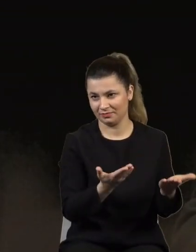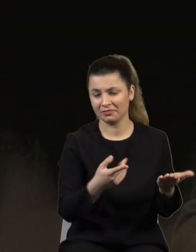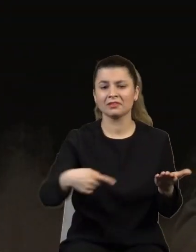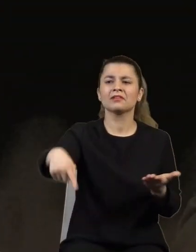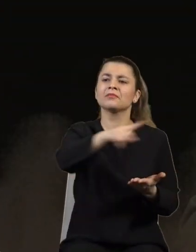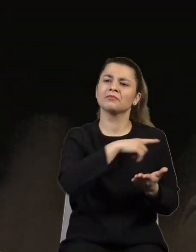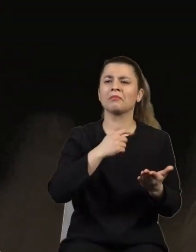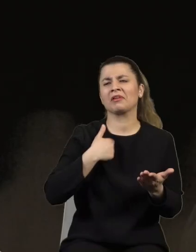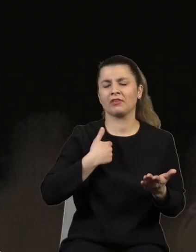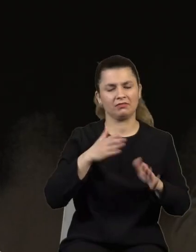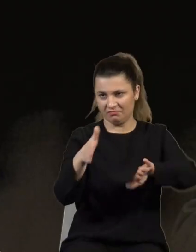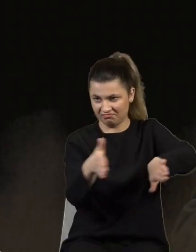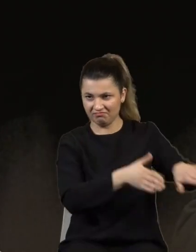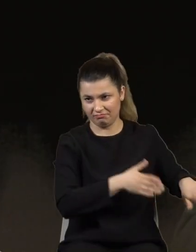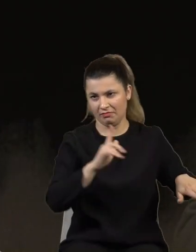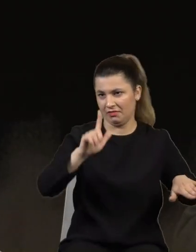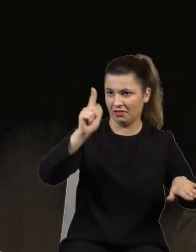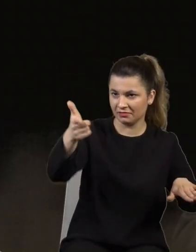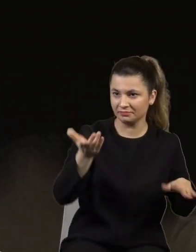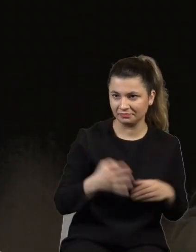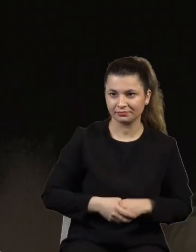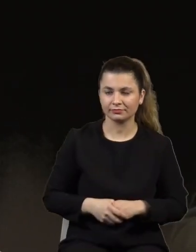be able to see that